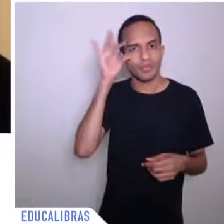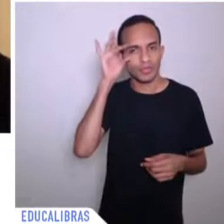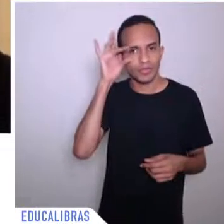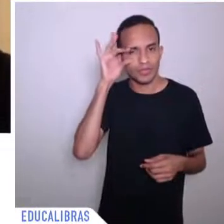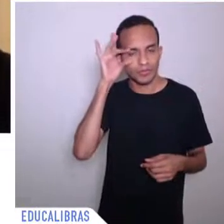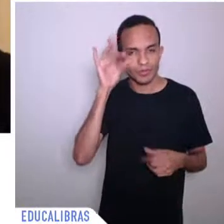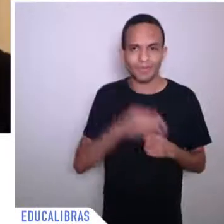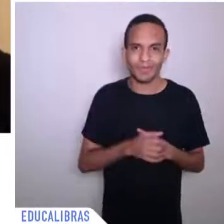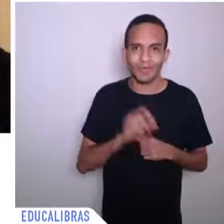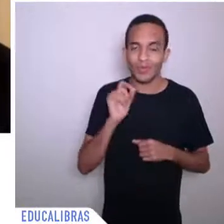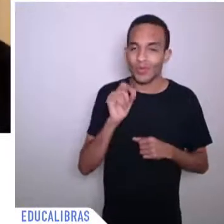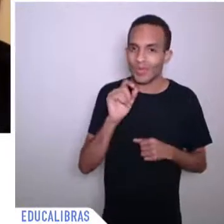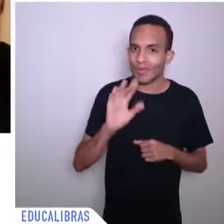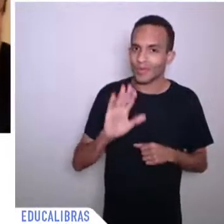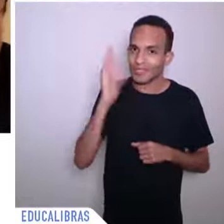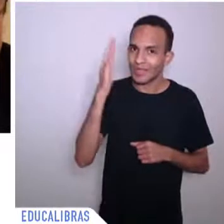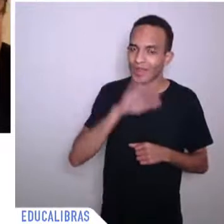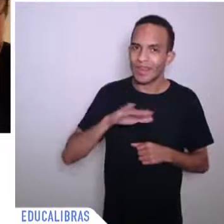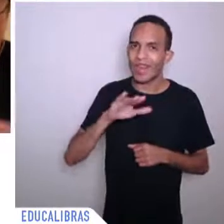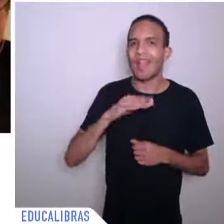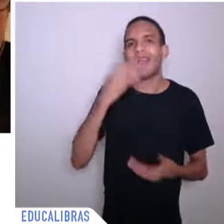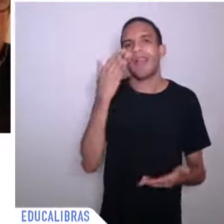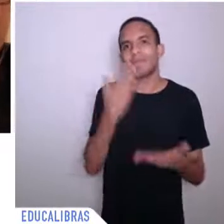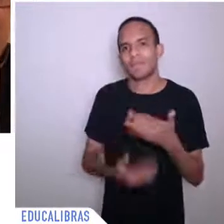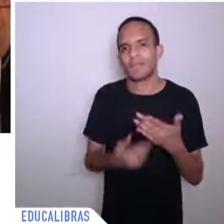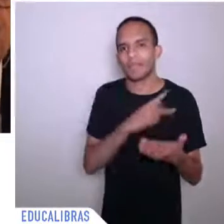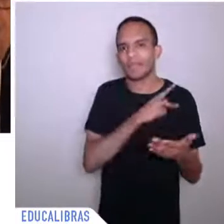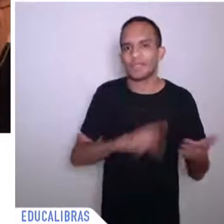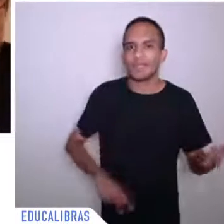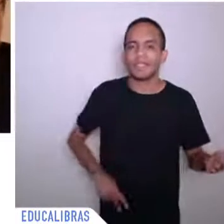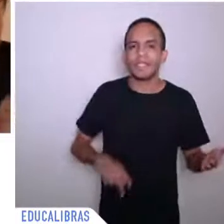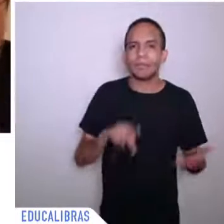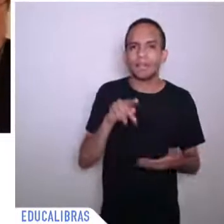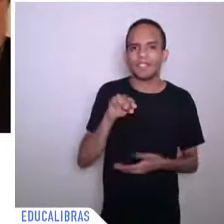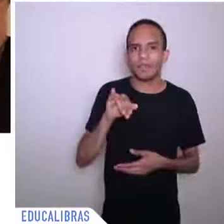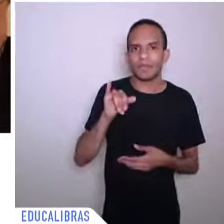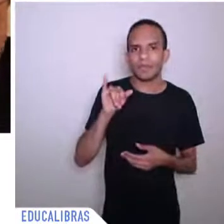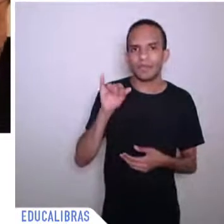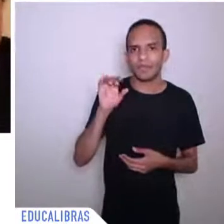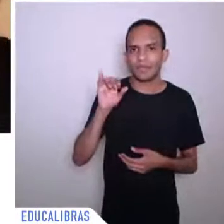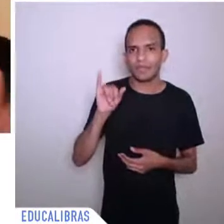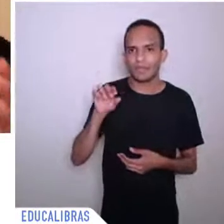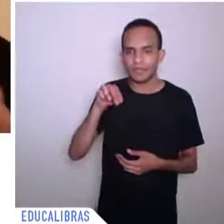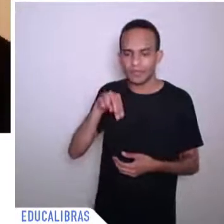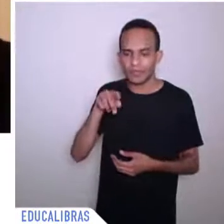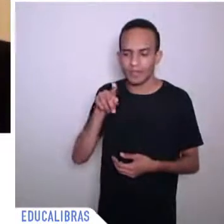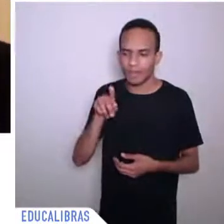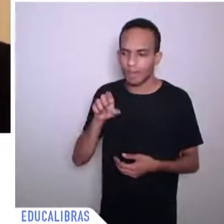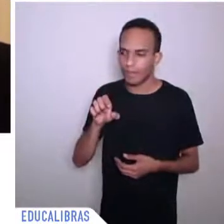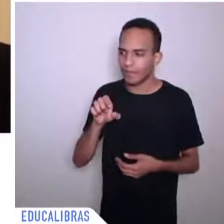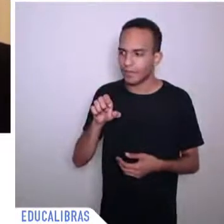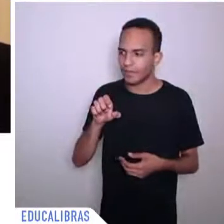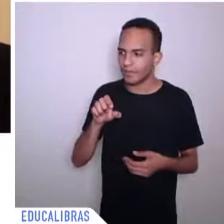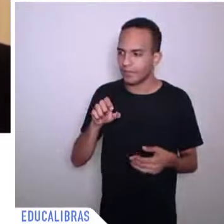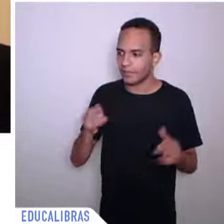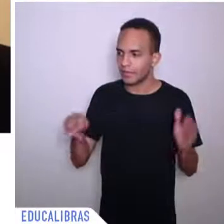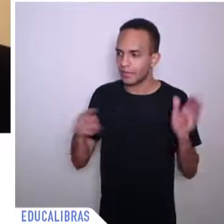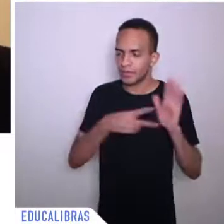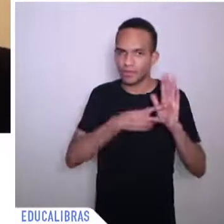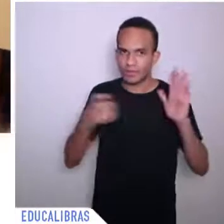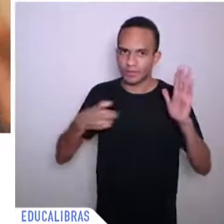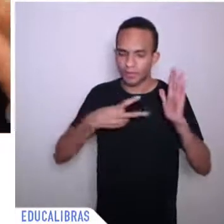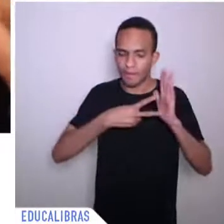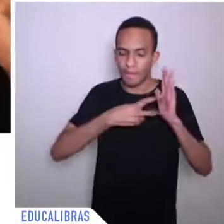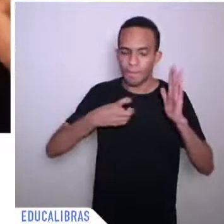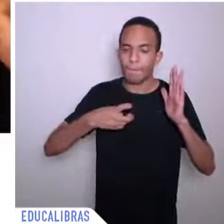in power, and continuing on with Dilma in power, but that was used against that uh, growth